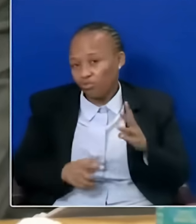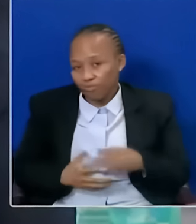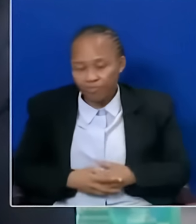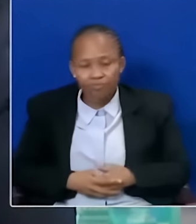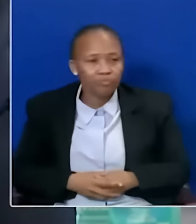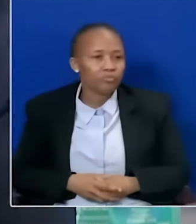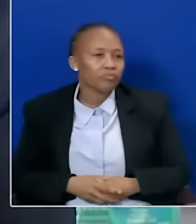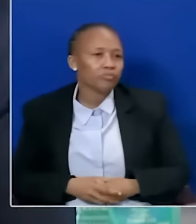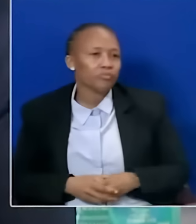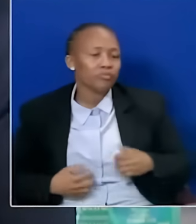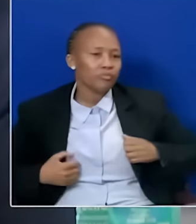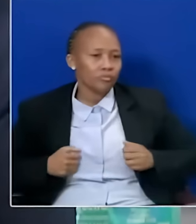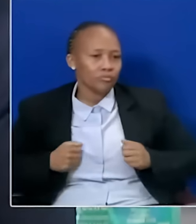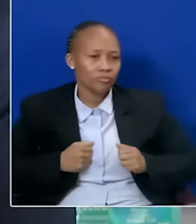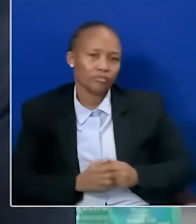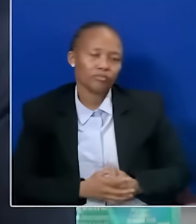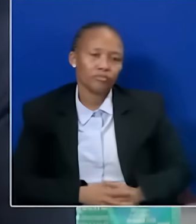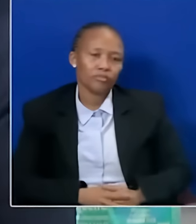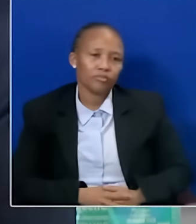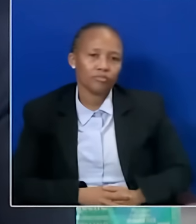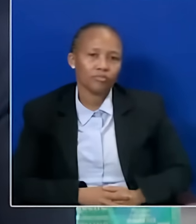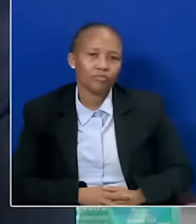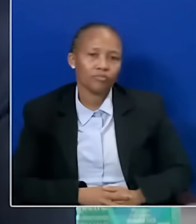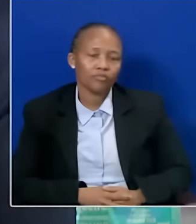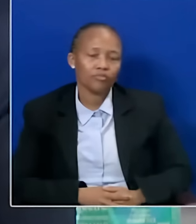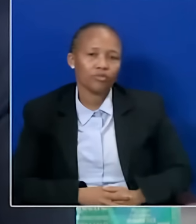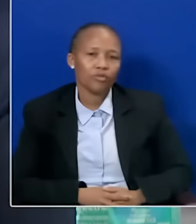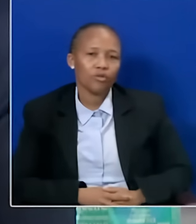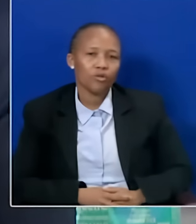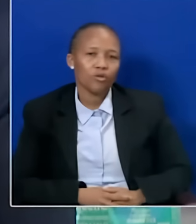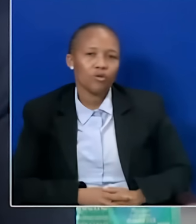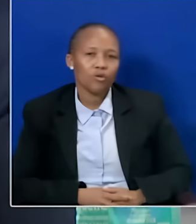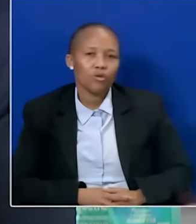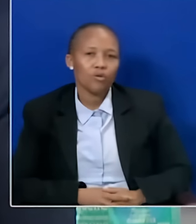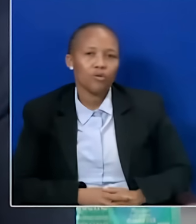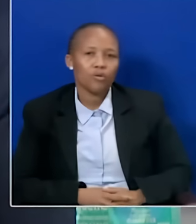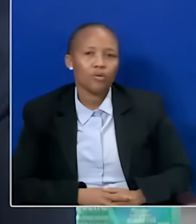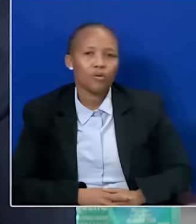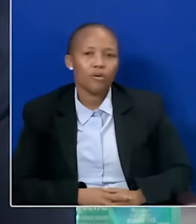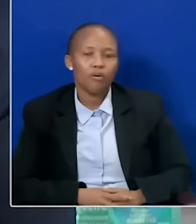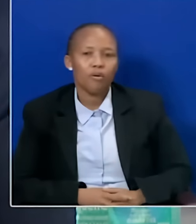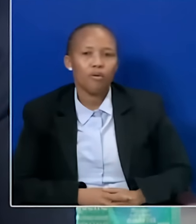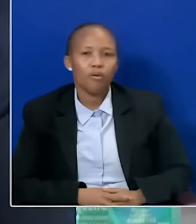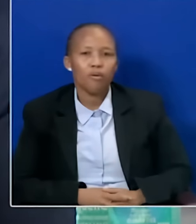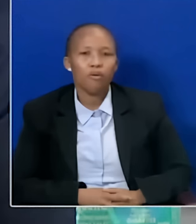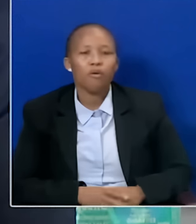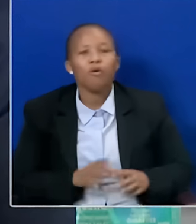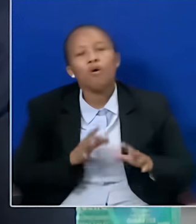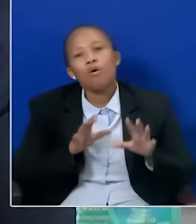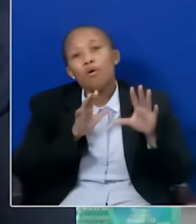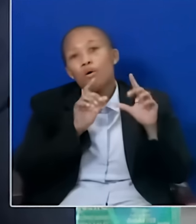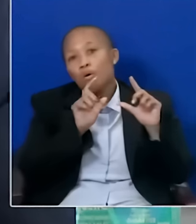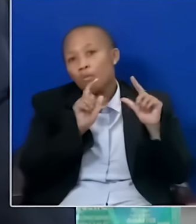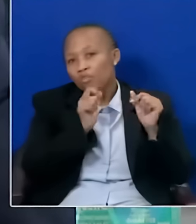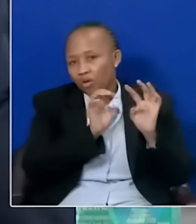Commissioner, if we may just look this in conjunction with